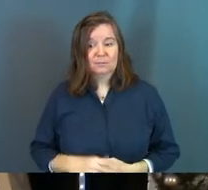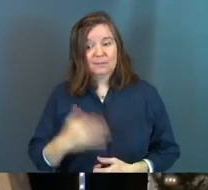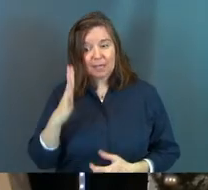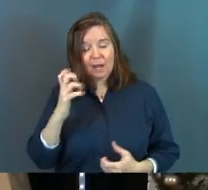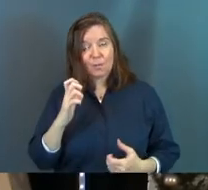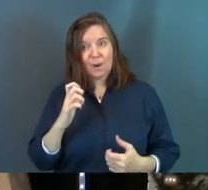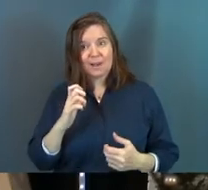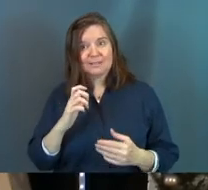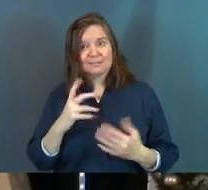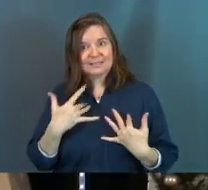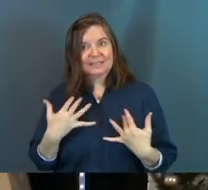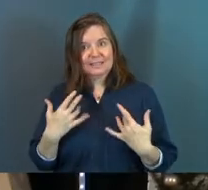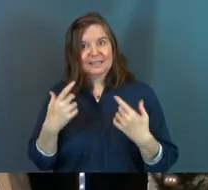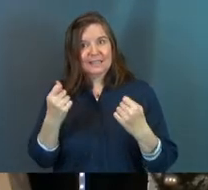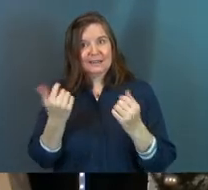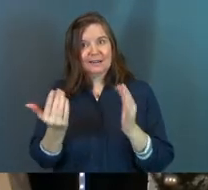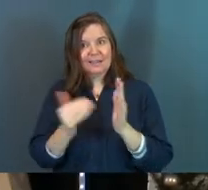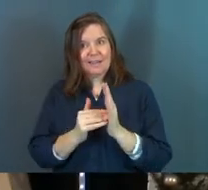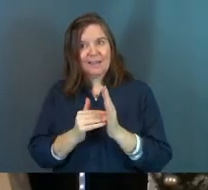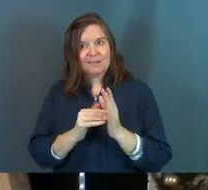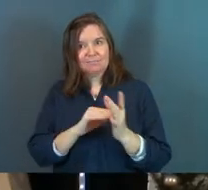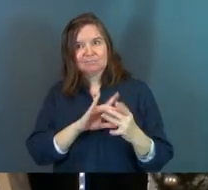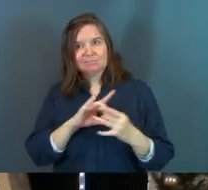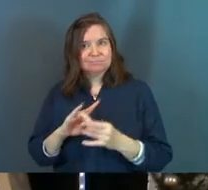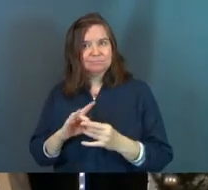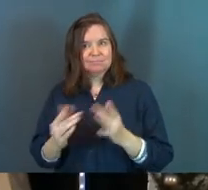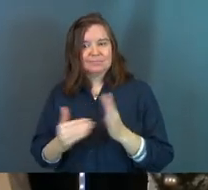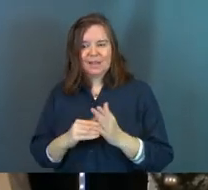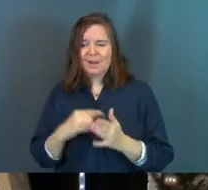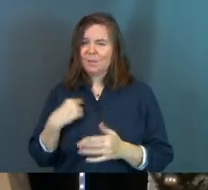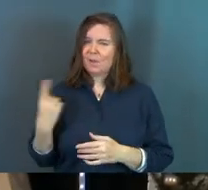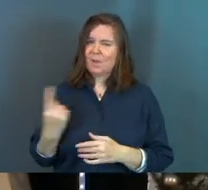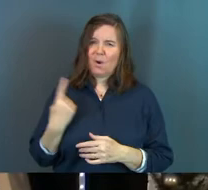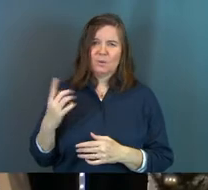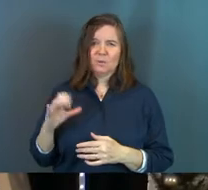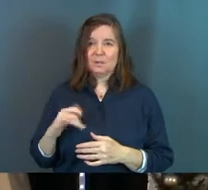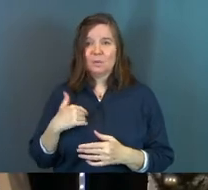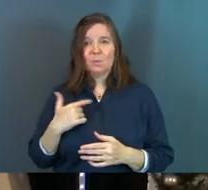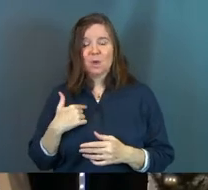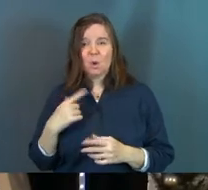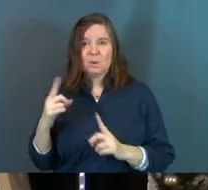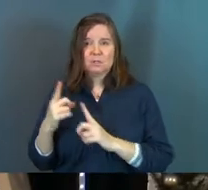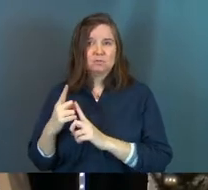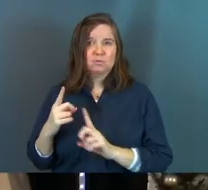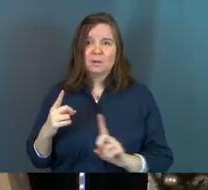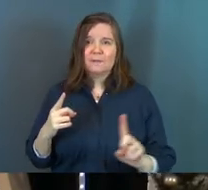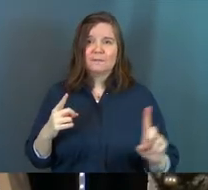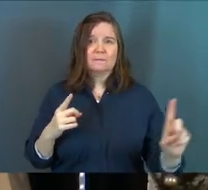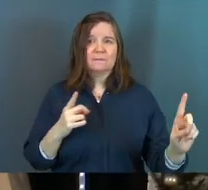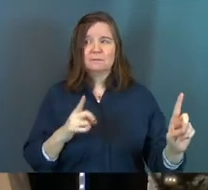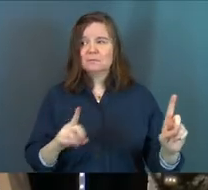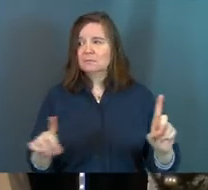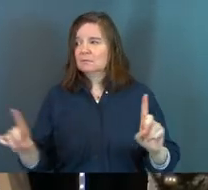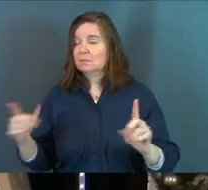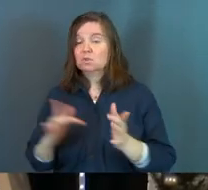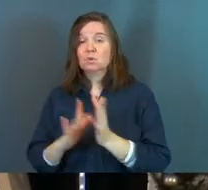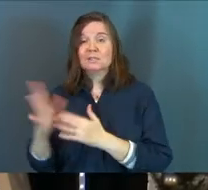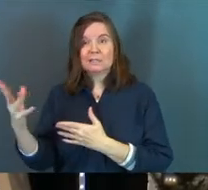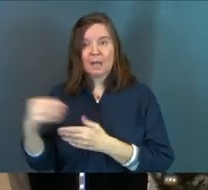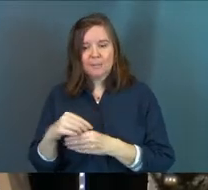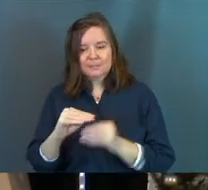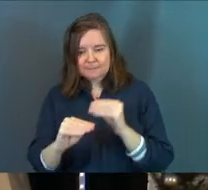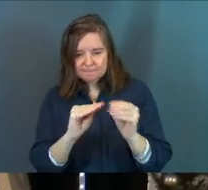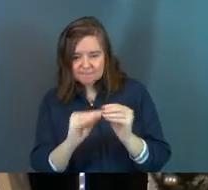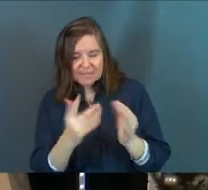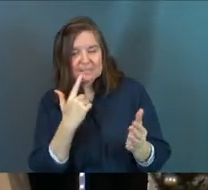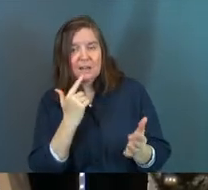God wants to resurrect. We always do this. We always drift. And so Jesus comes in